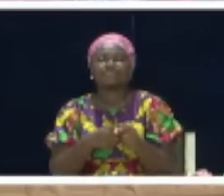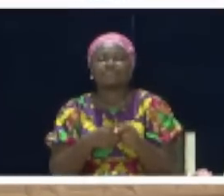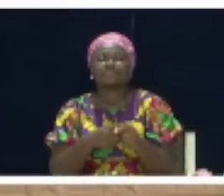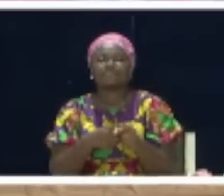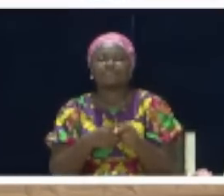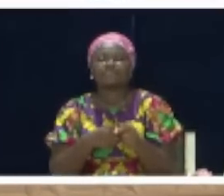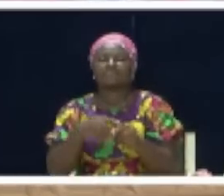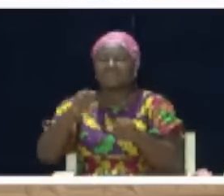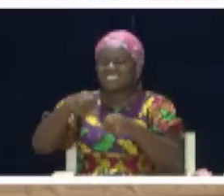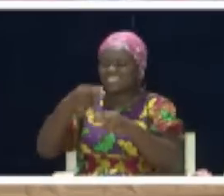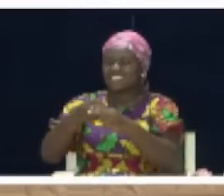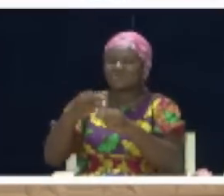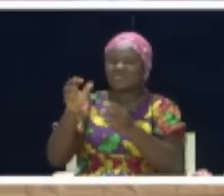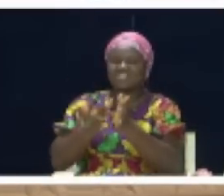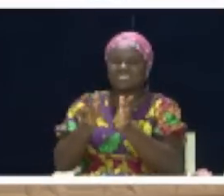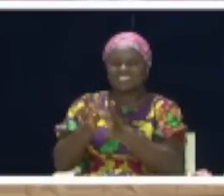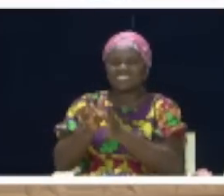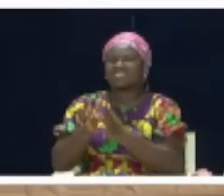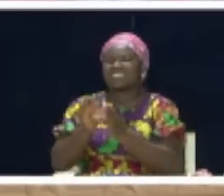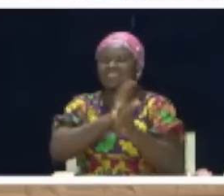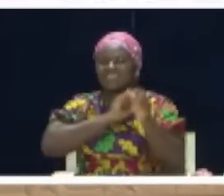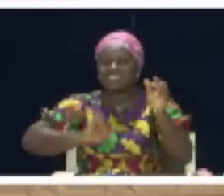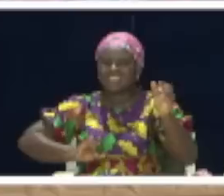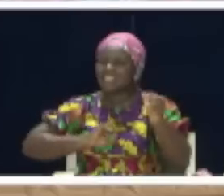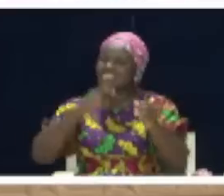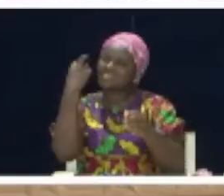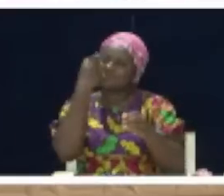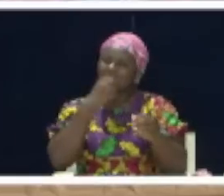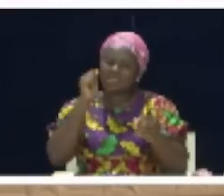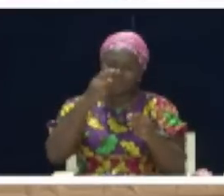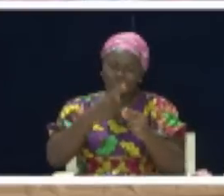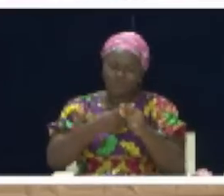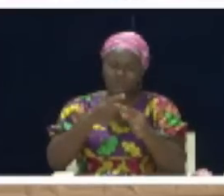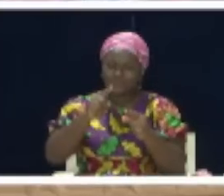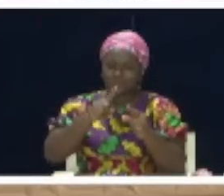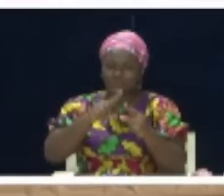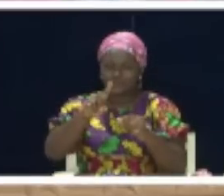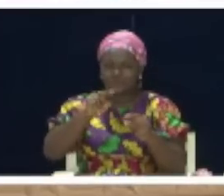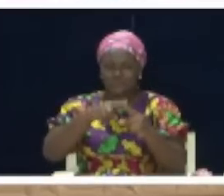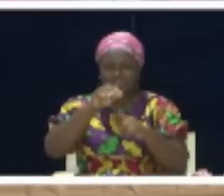In the name of Jesus Christ, I speak a word to you tonight.